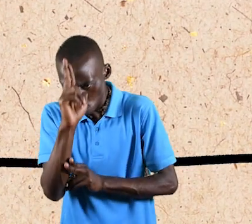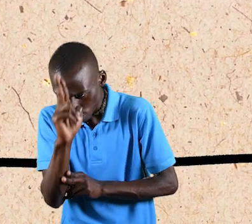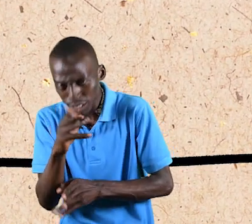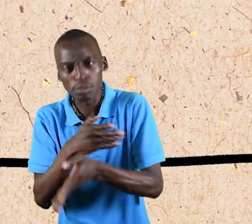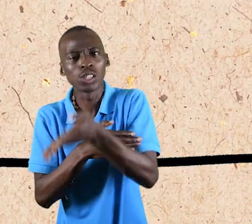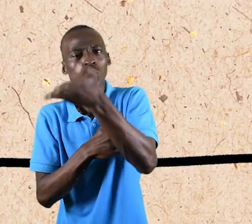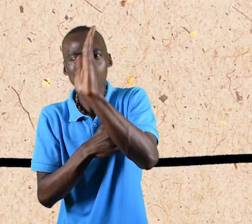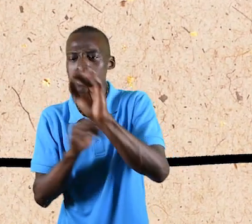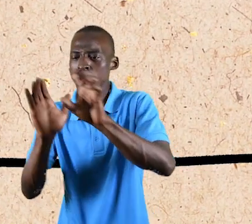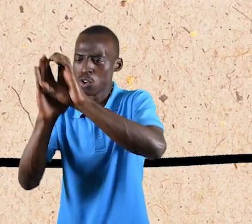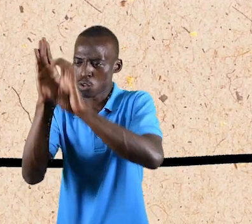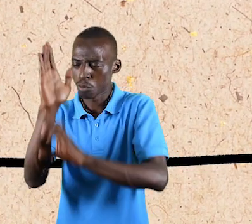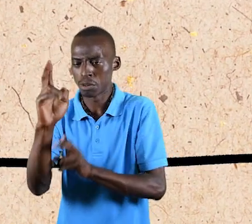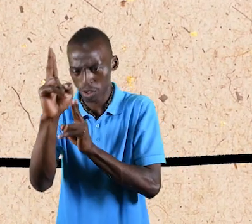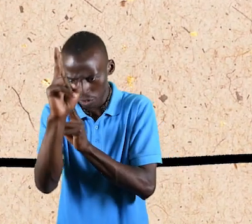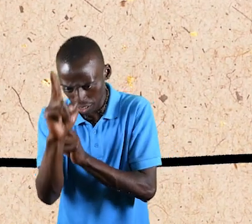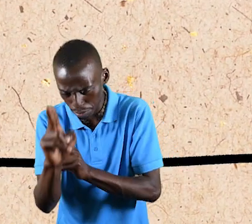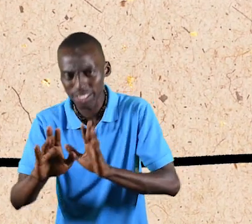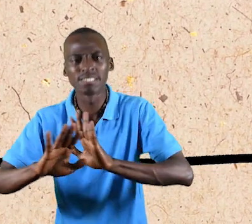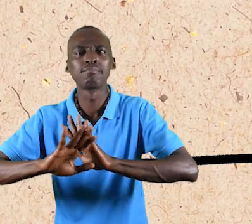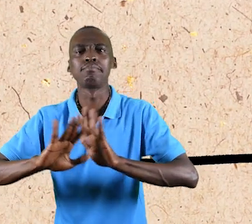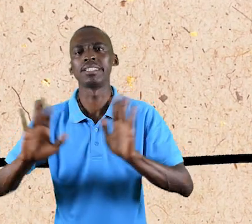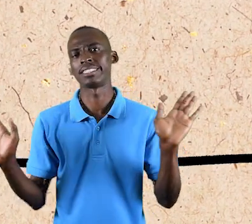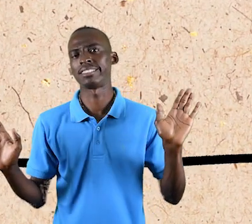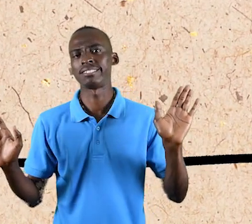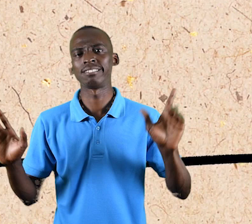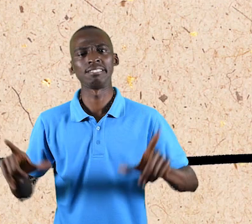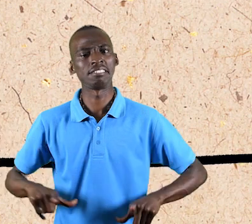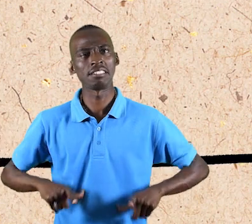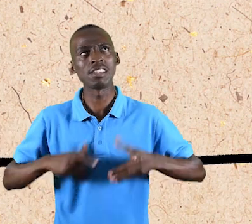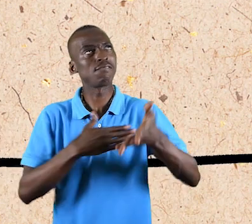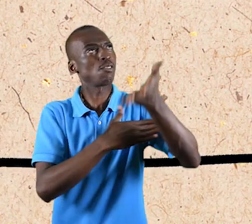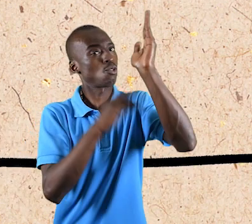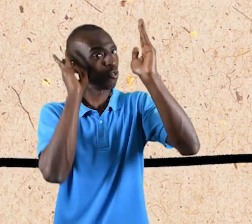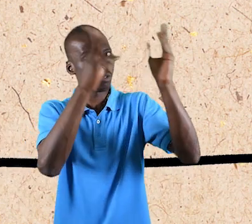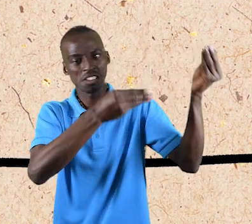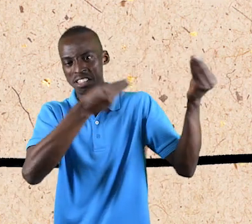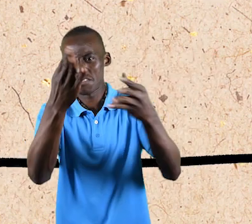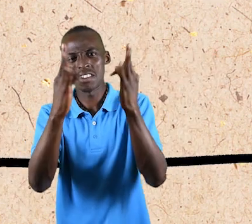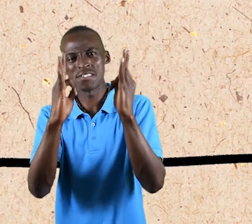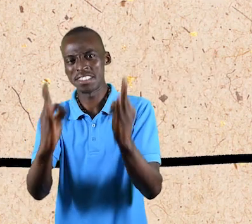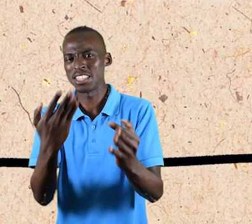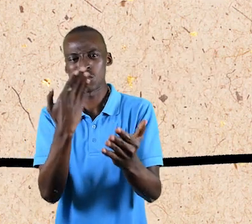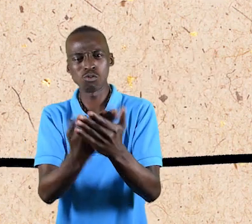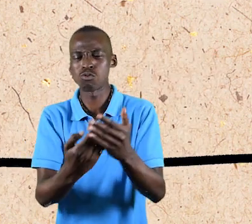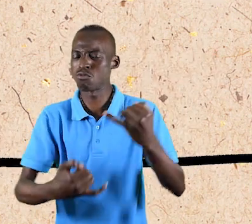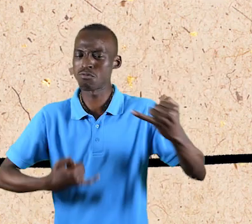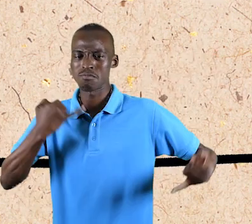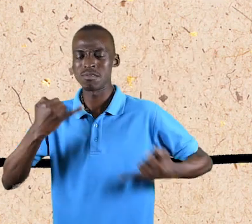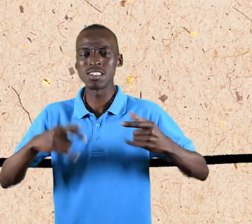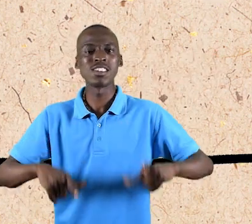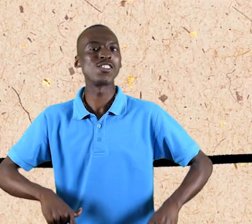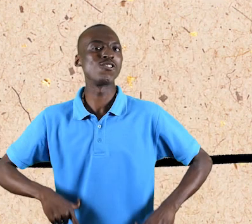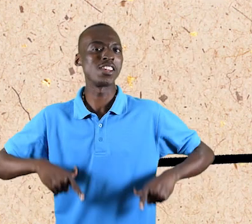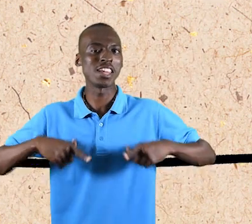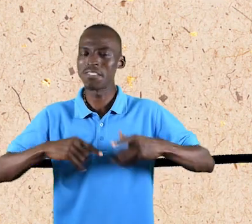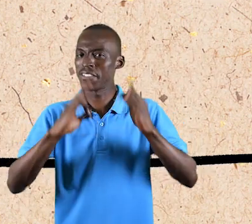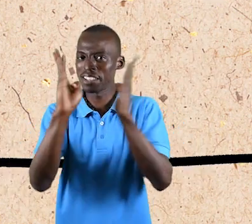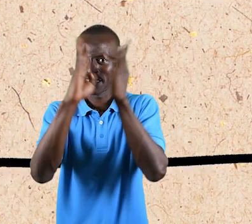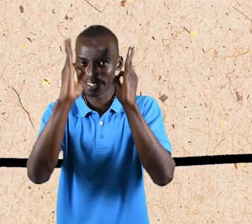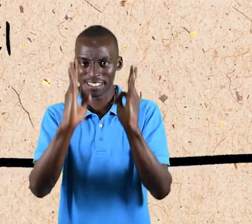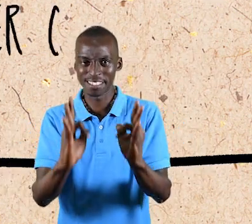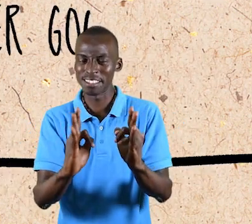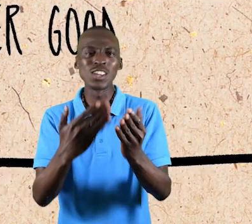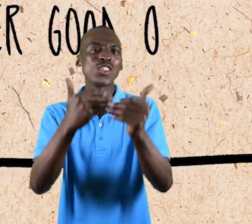his commandments. This is the whole duty of humans, for God will bring every deed into judgment, every hidden thing,